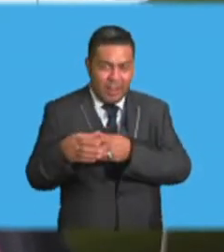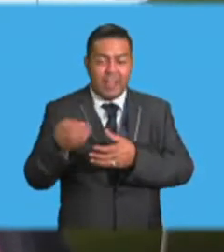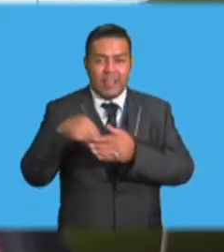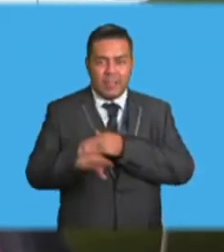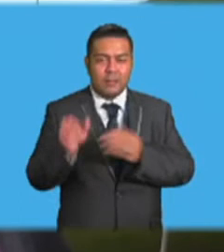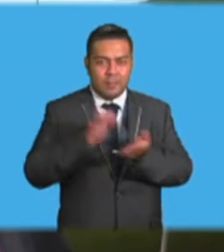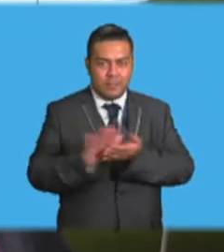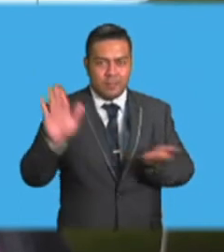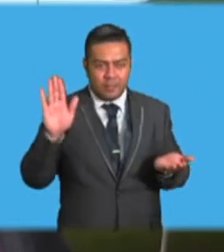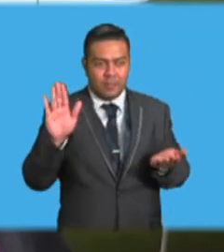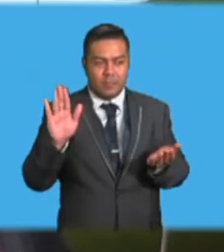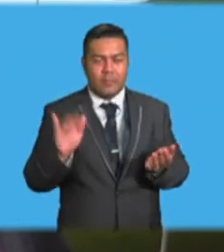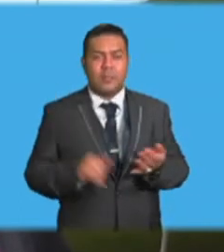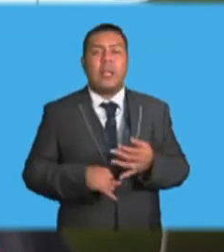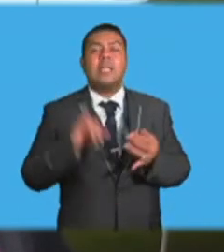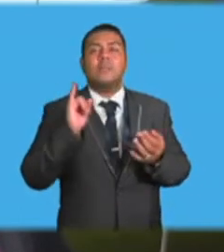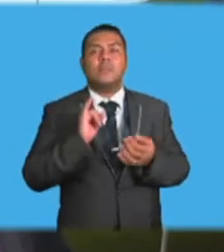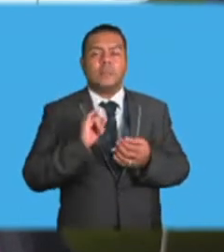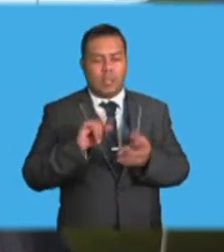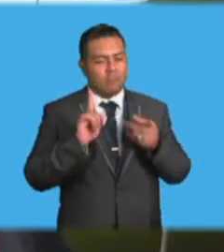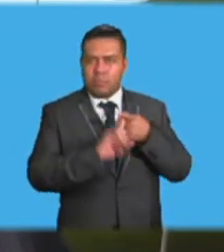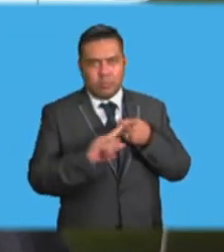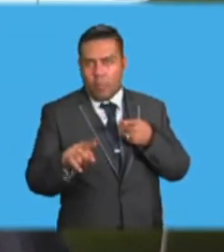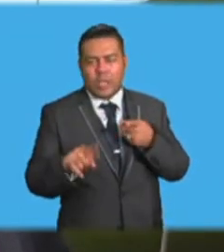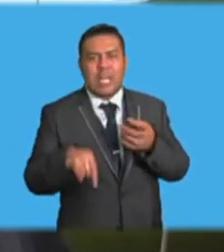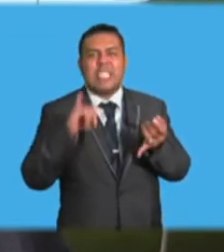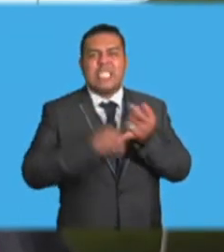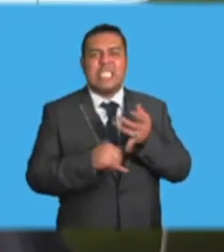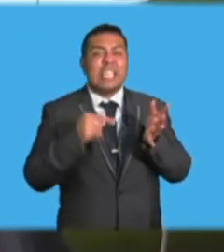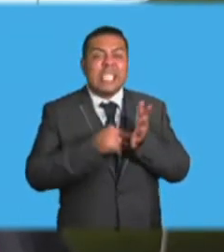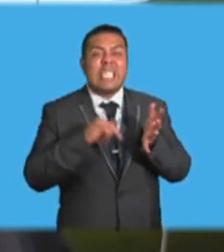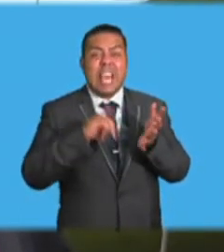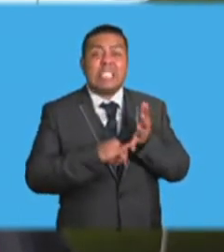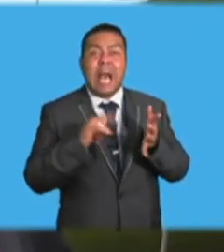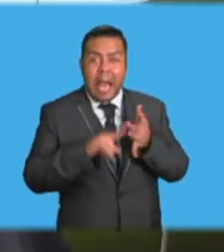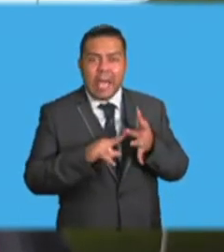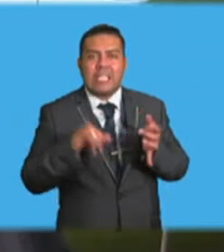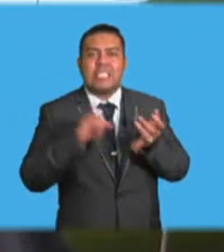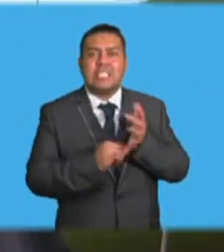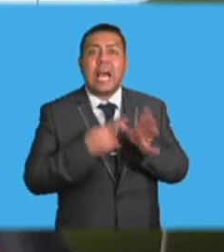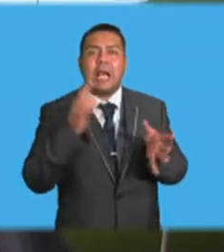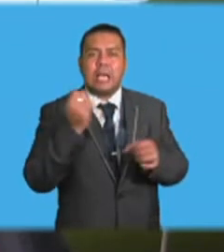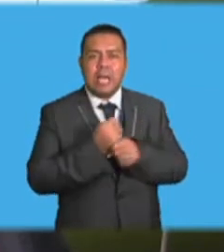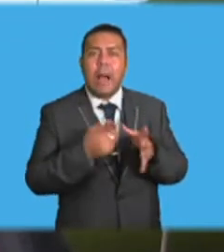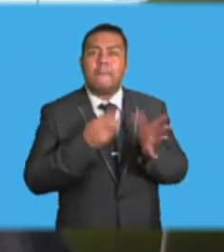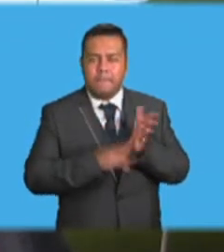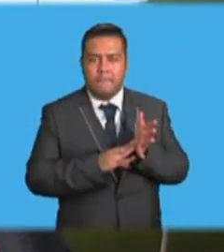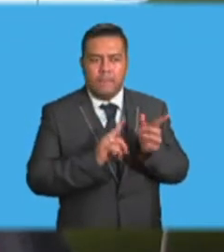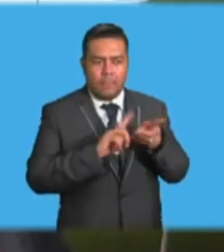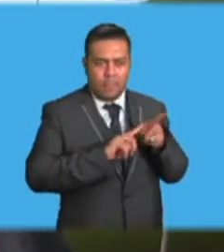India Sanmarga Aikya Sangam, or TSI, the Sri Sanatan Dharam Pratinidhi Sabha